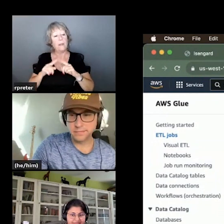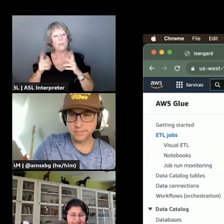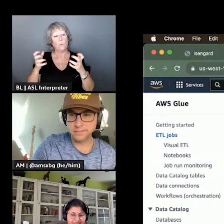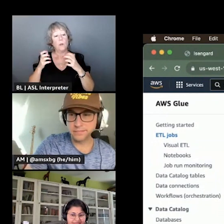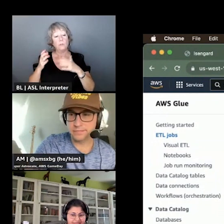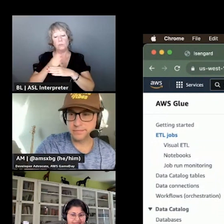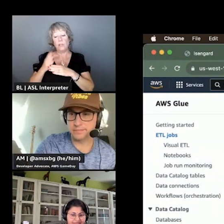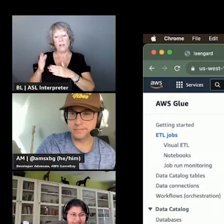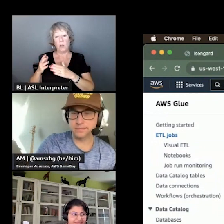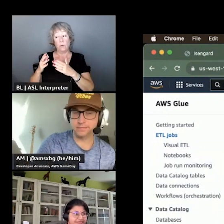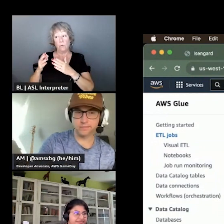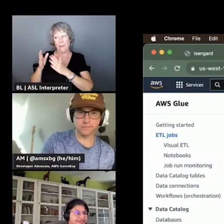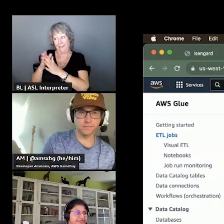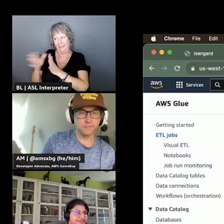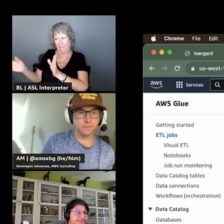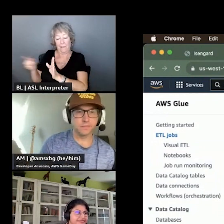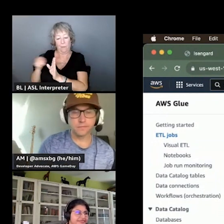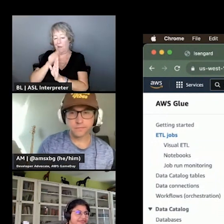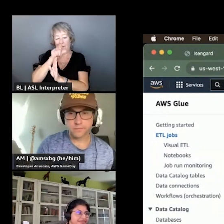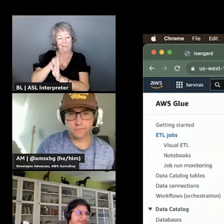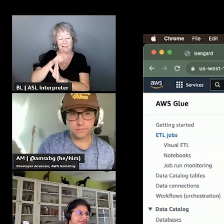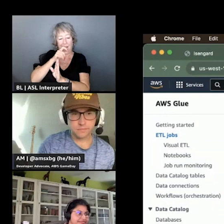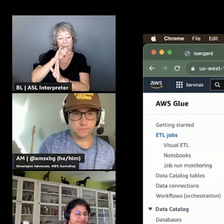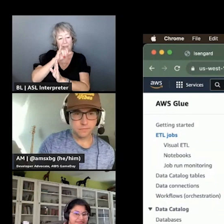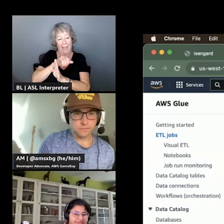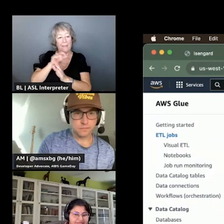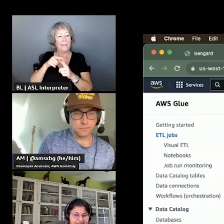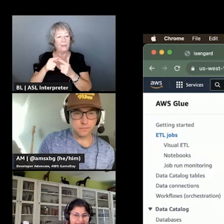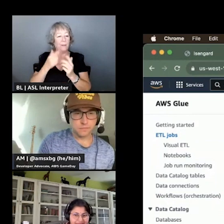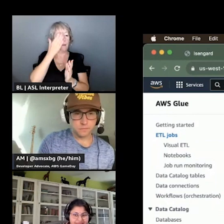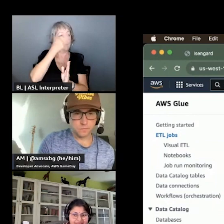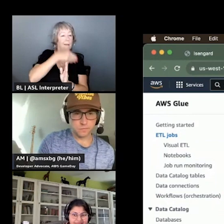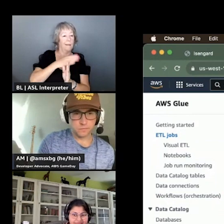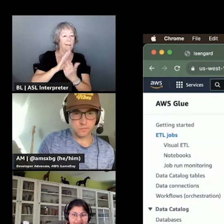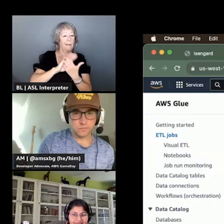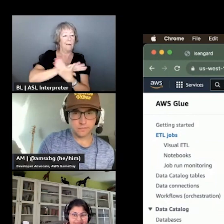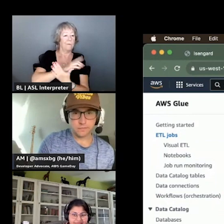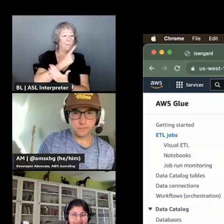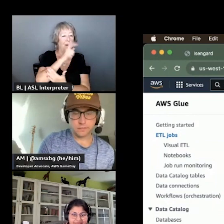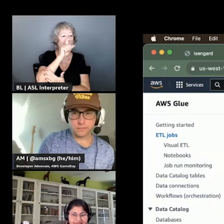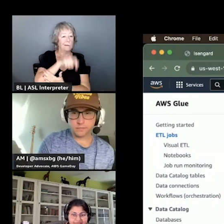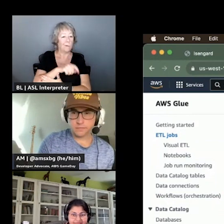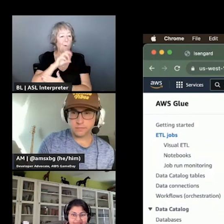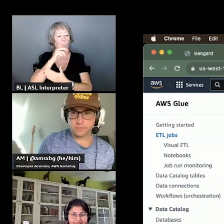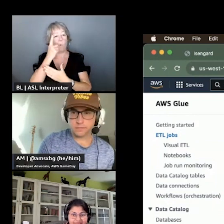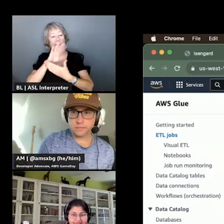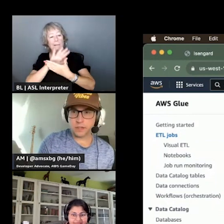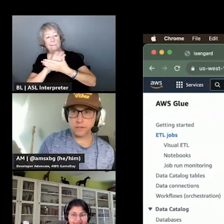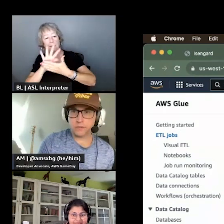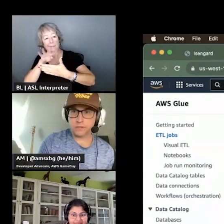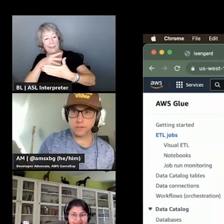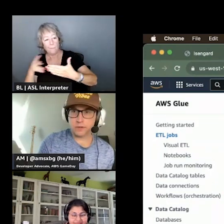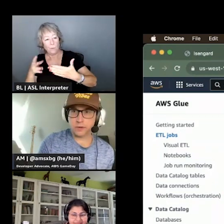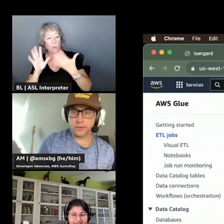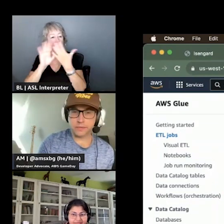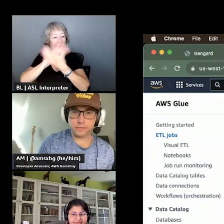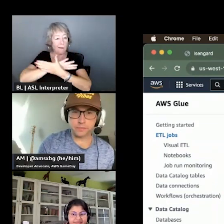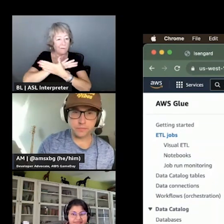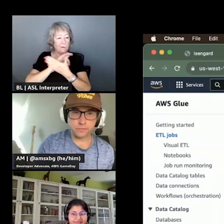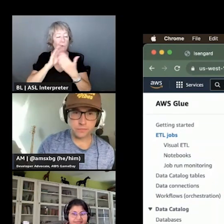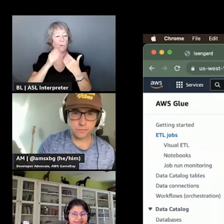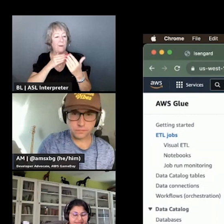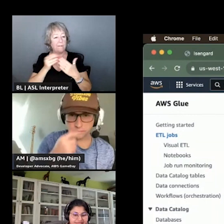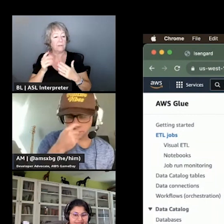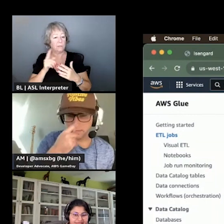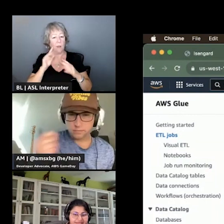So this allows you to fine grain that detail at the table, row, or column level or whatnot.